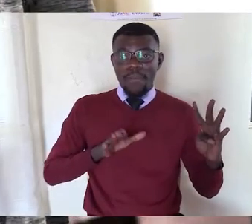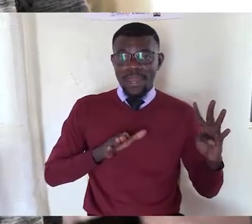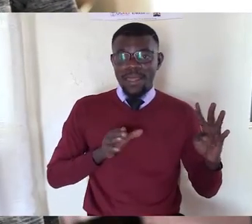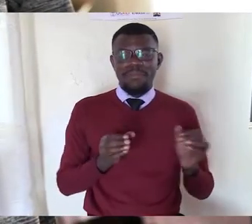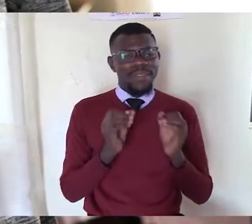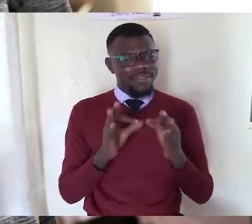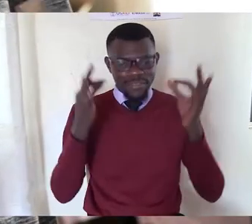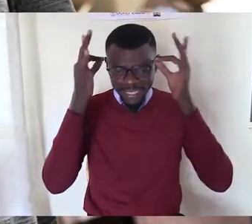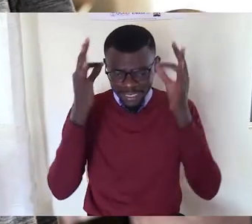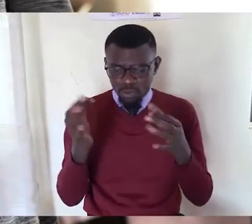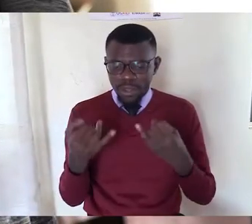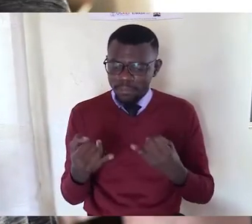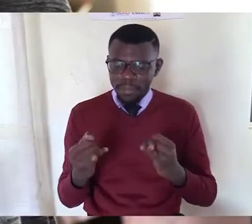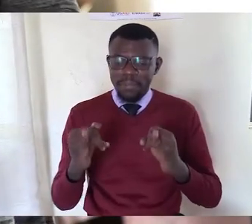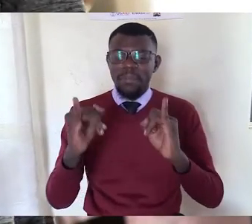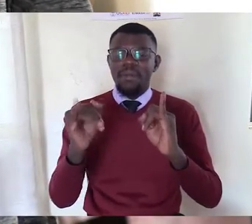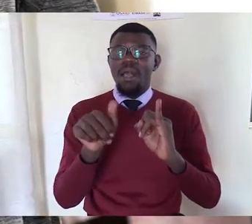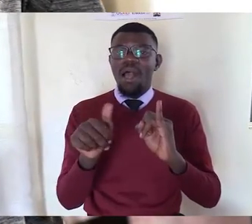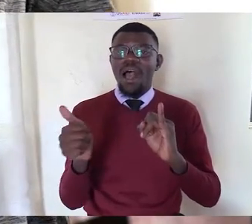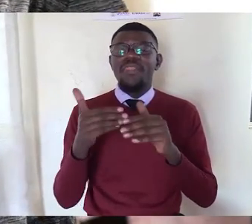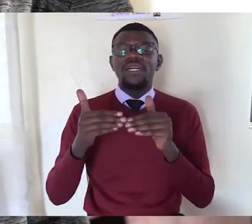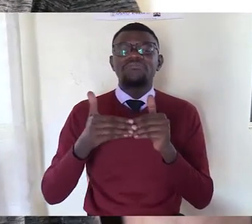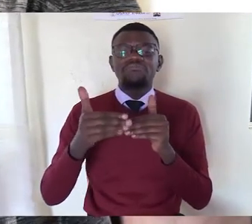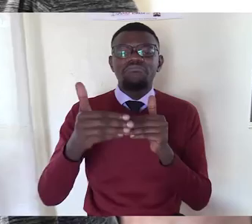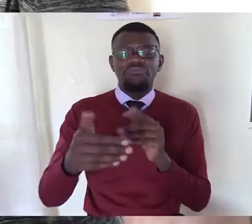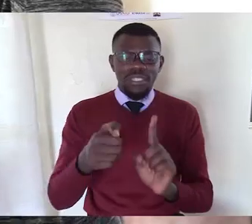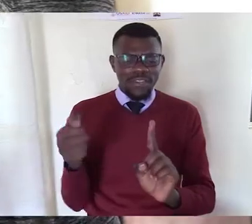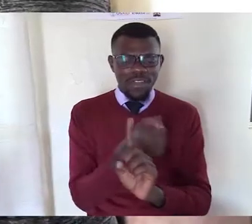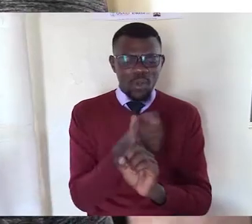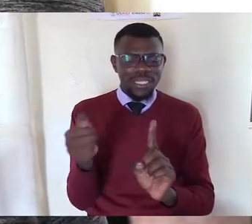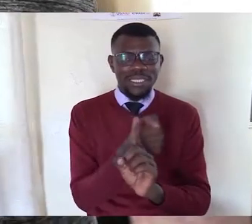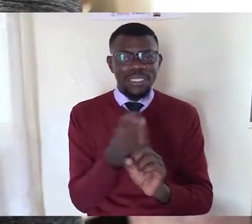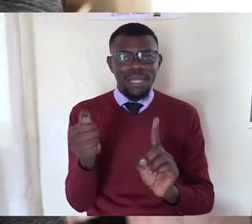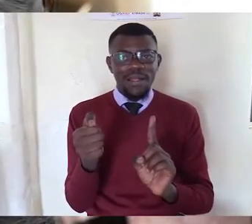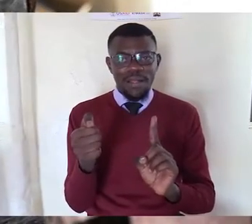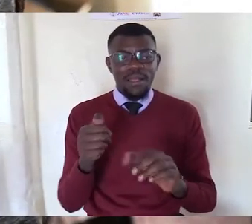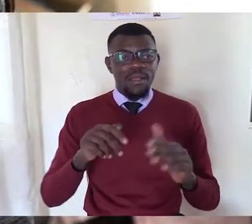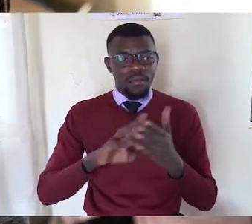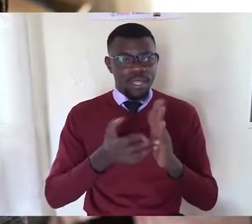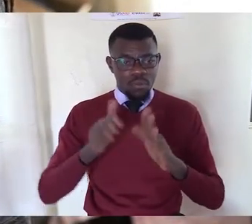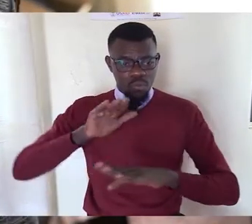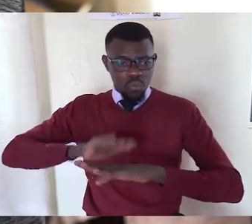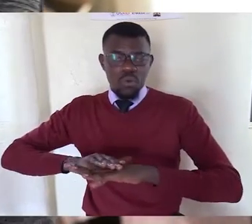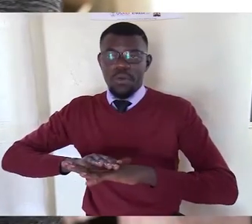be implemented for this other subsequent violence, then it will be good